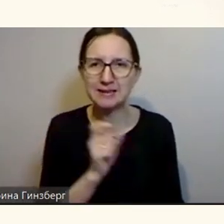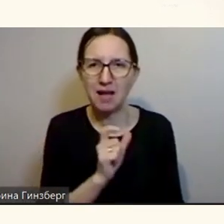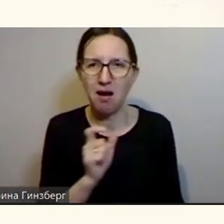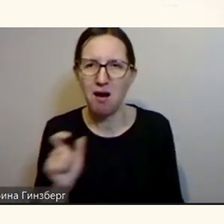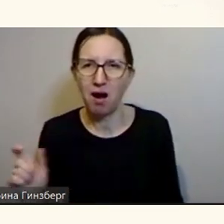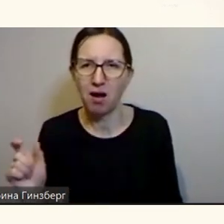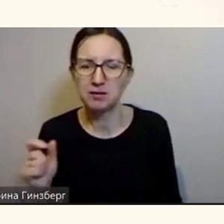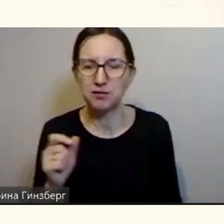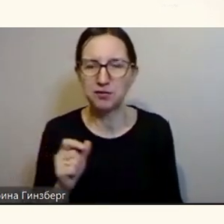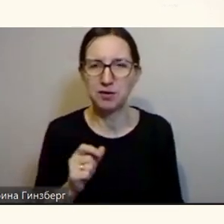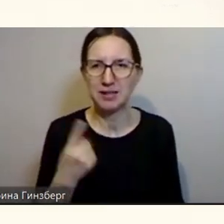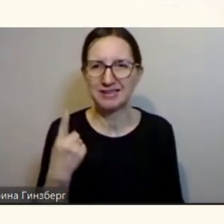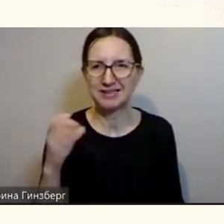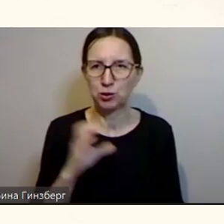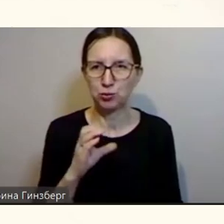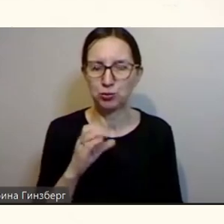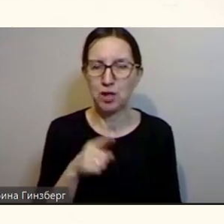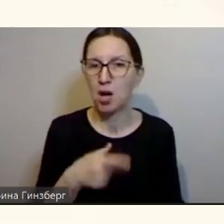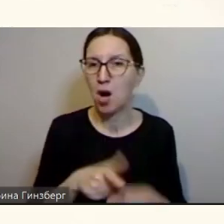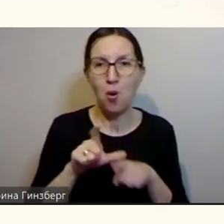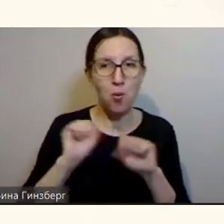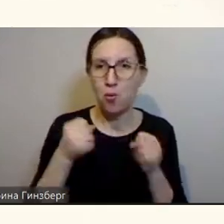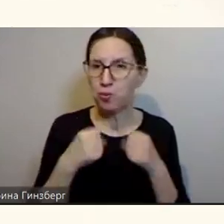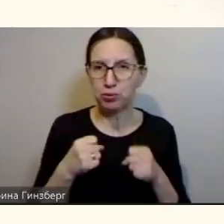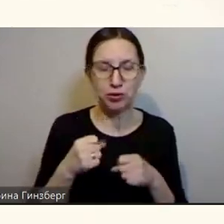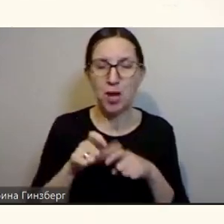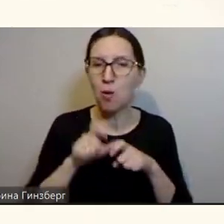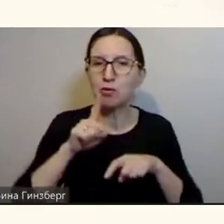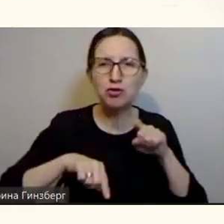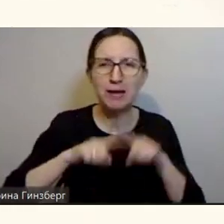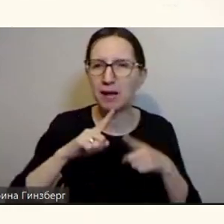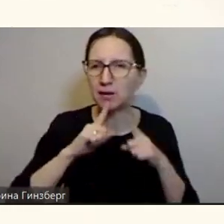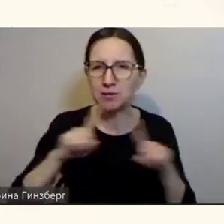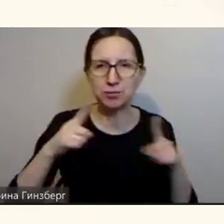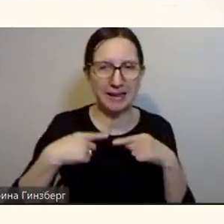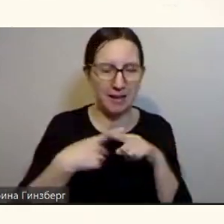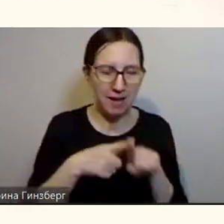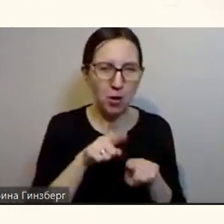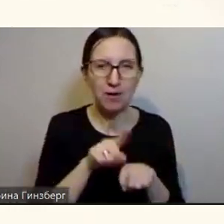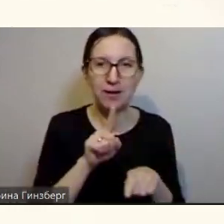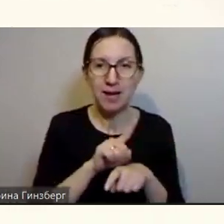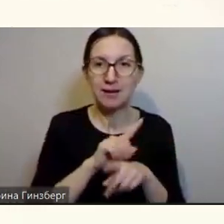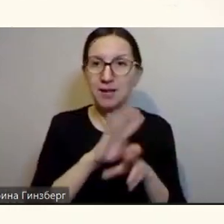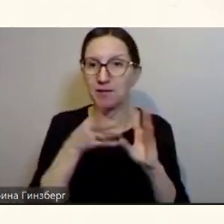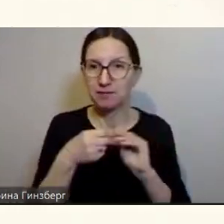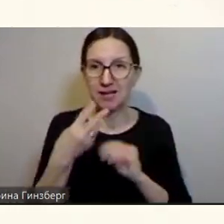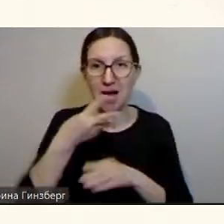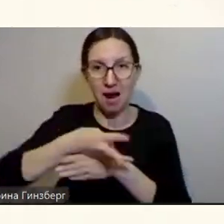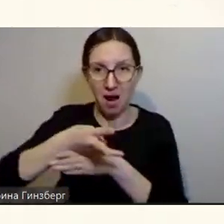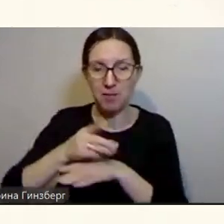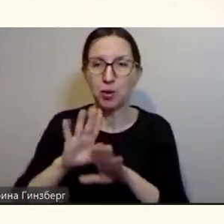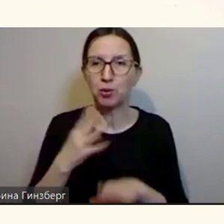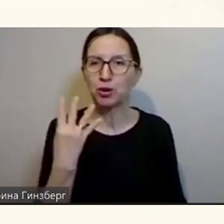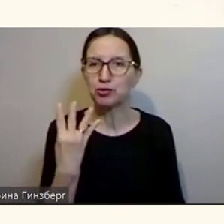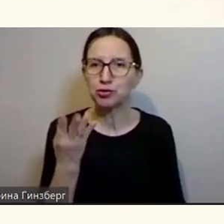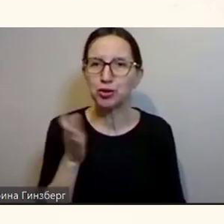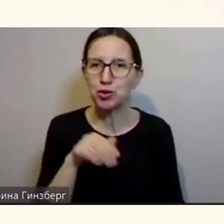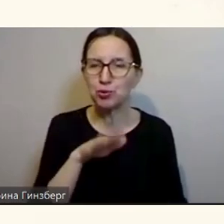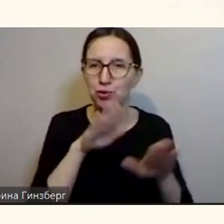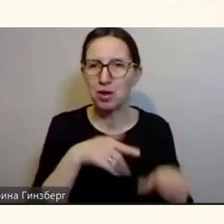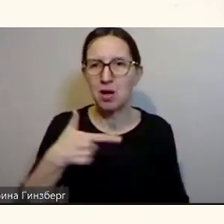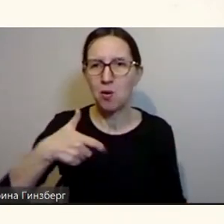it's really, really beautiful, smooth, slow motion. But you have to record everything very quickly. So